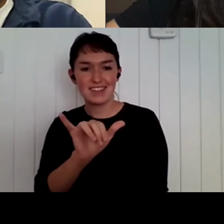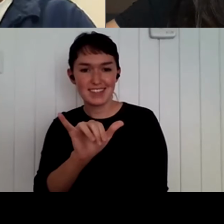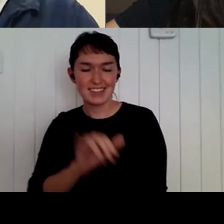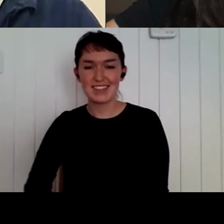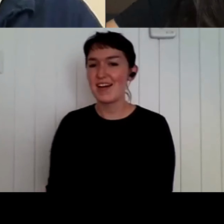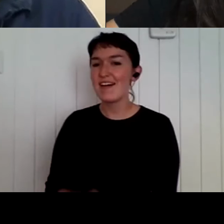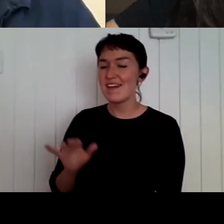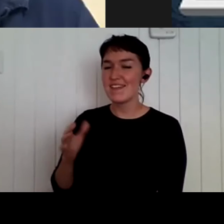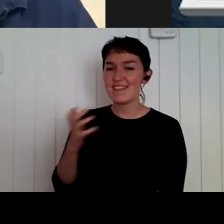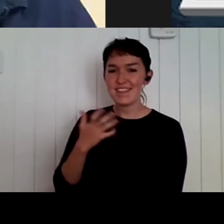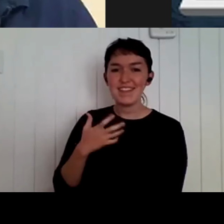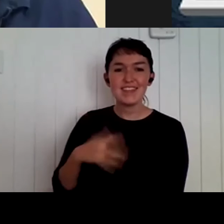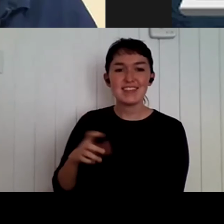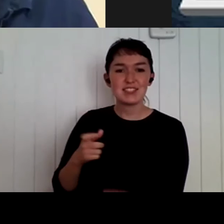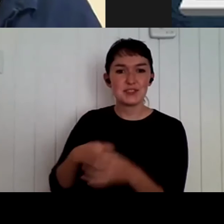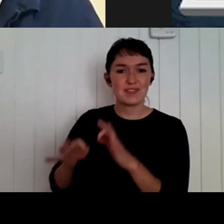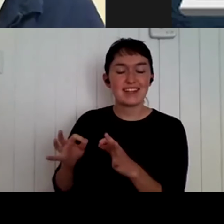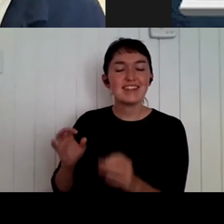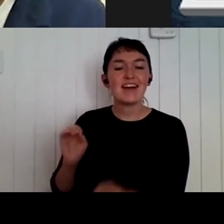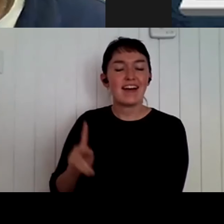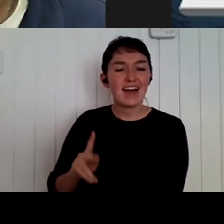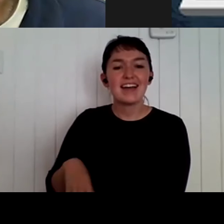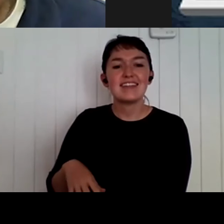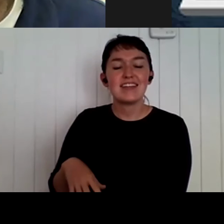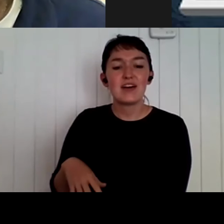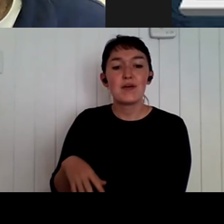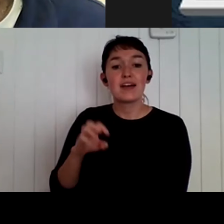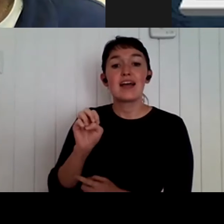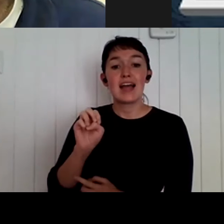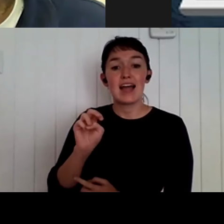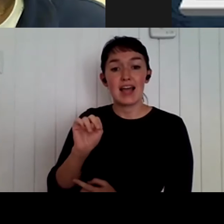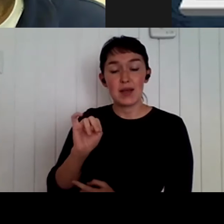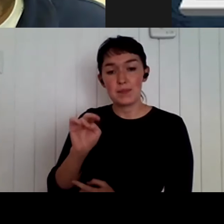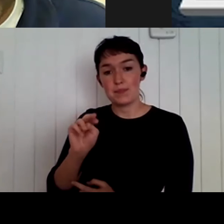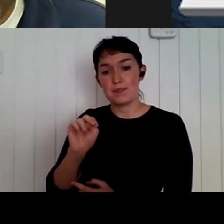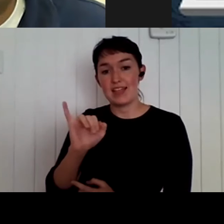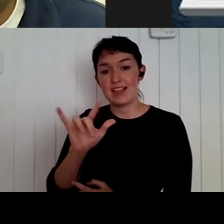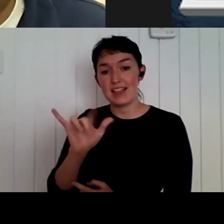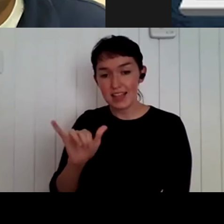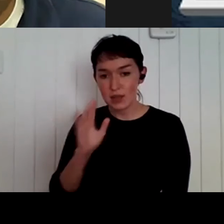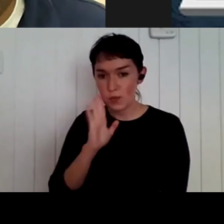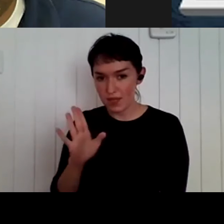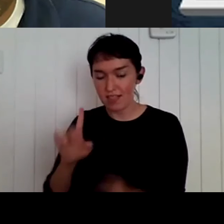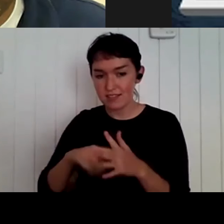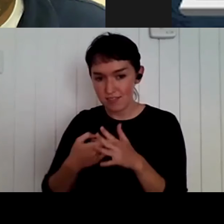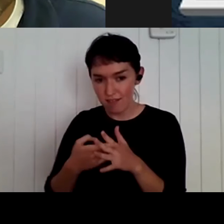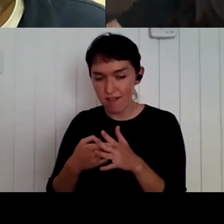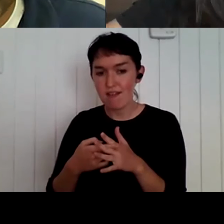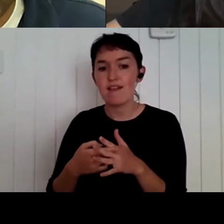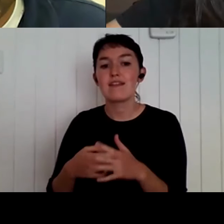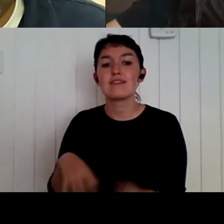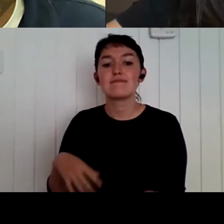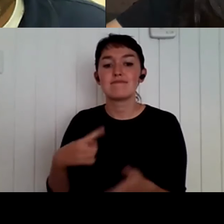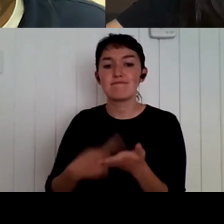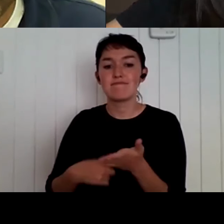with. So Emily's gonna go ahead and take over and actually talk about a bulk of the work on sleep